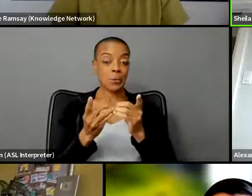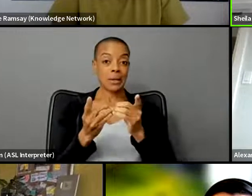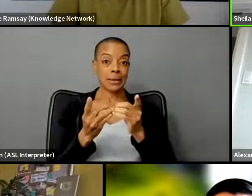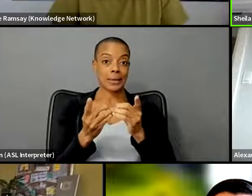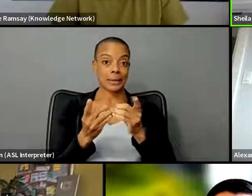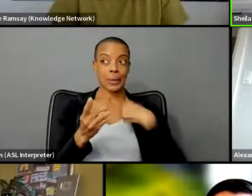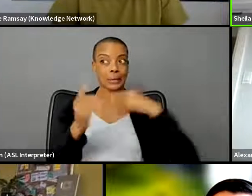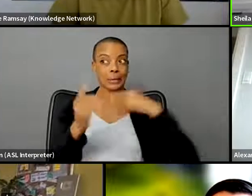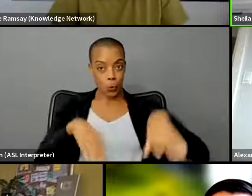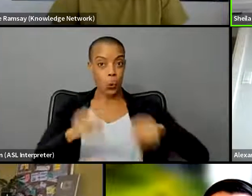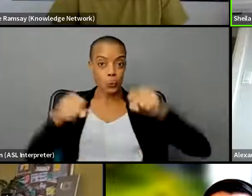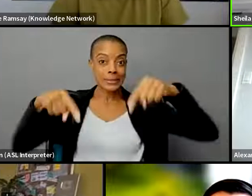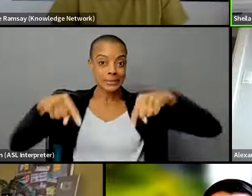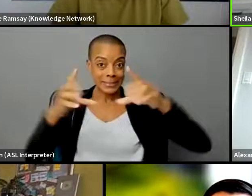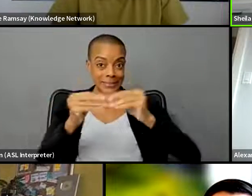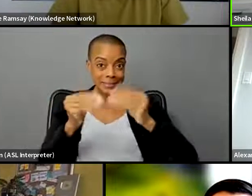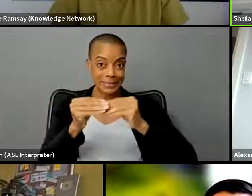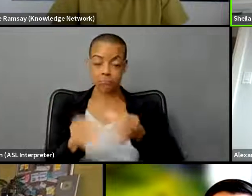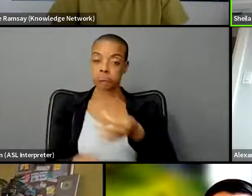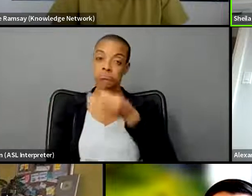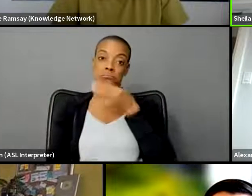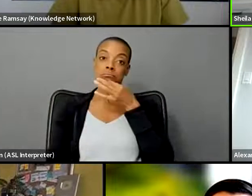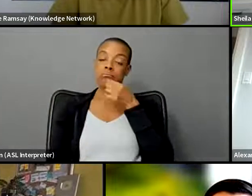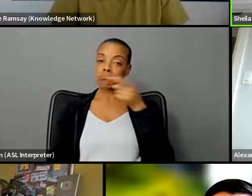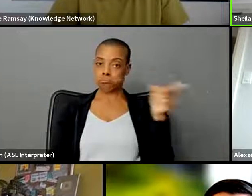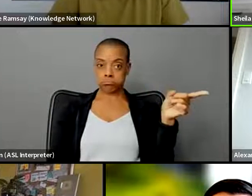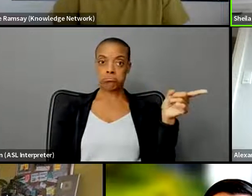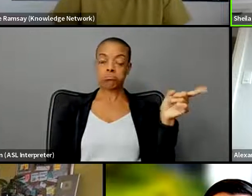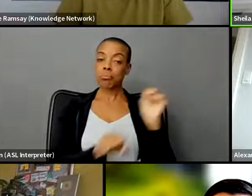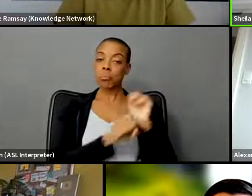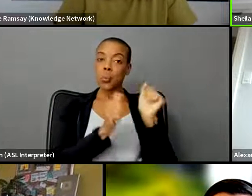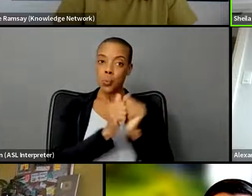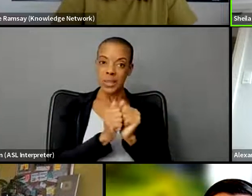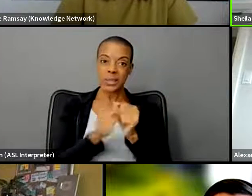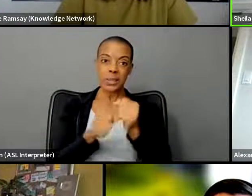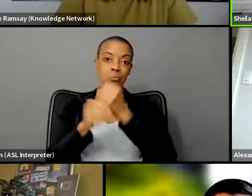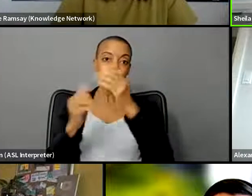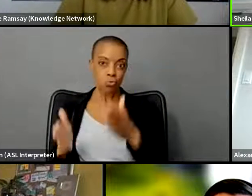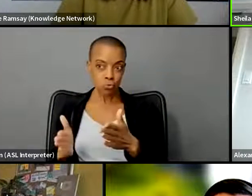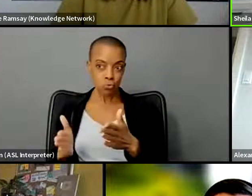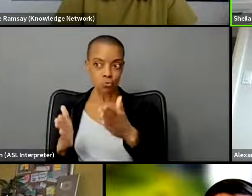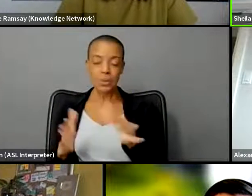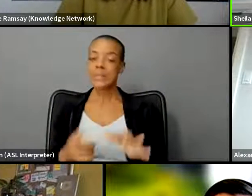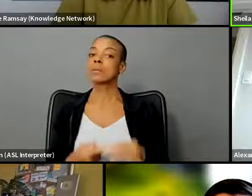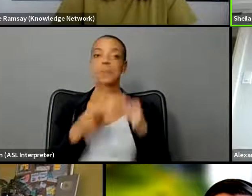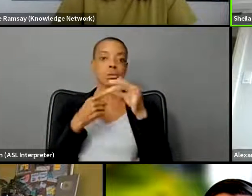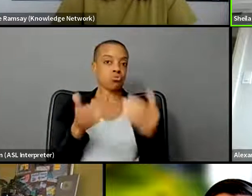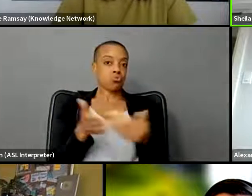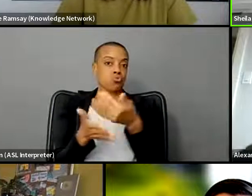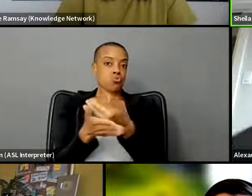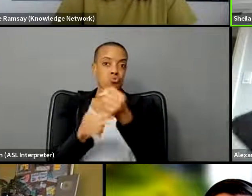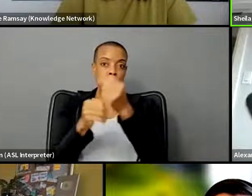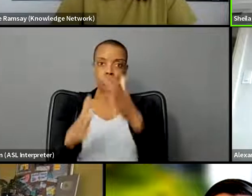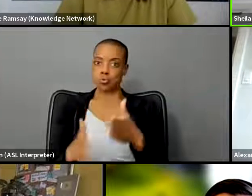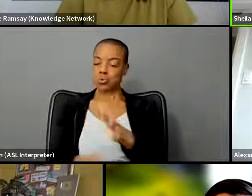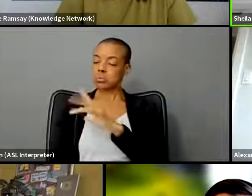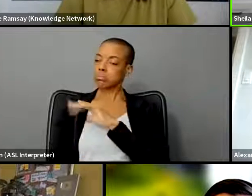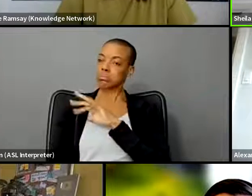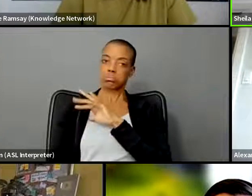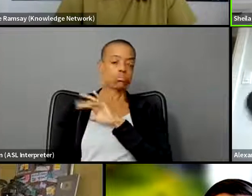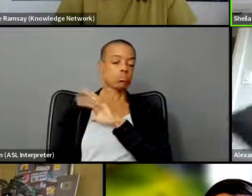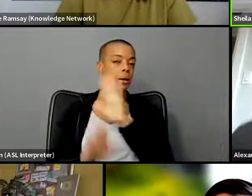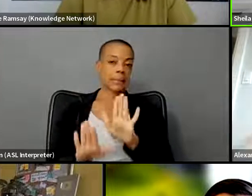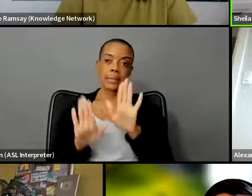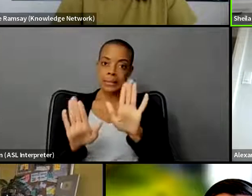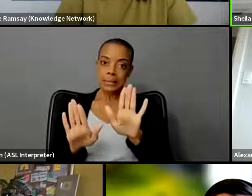And we have experts there who work with our producers, and especially, again, for emerging producers, this is just such a great thing.